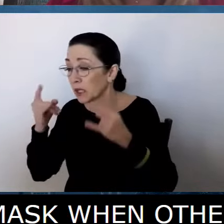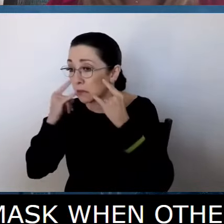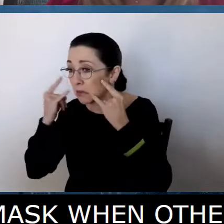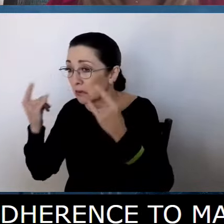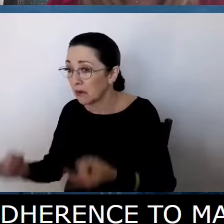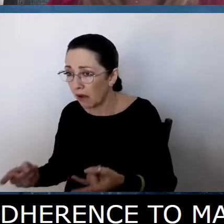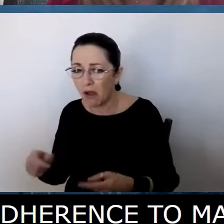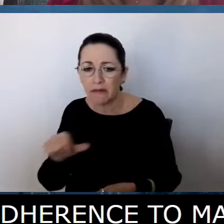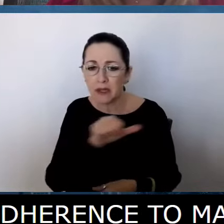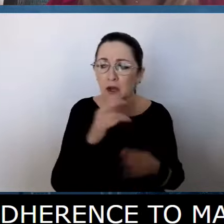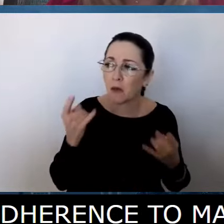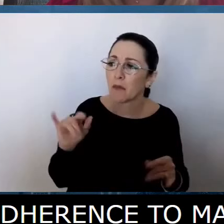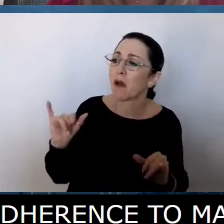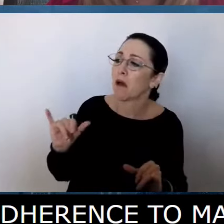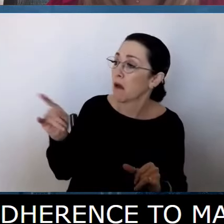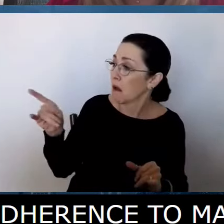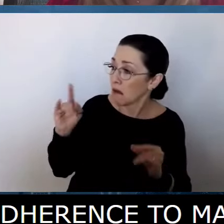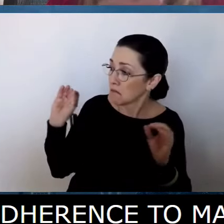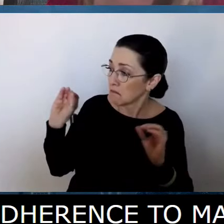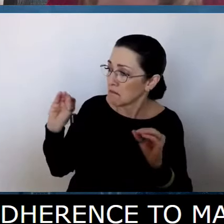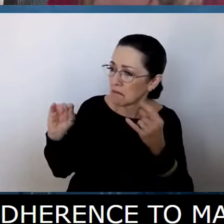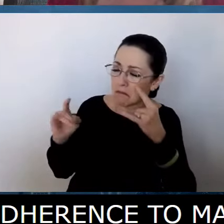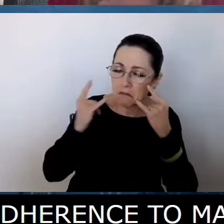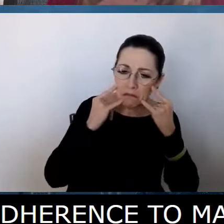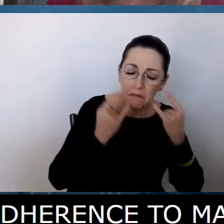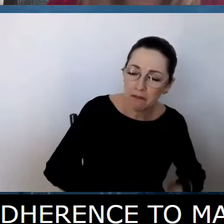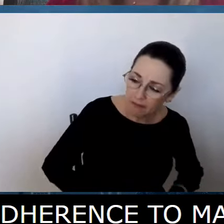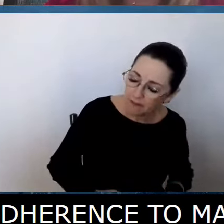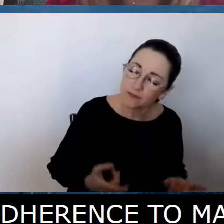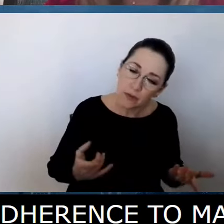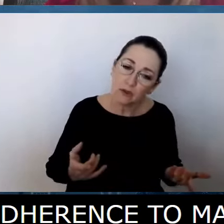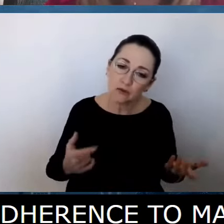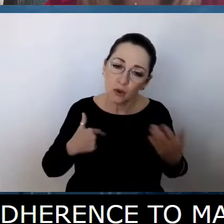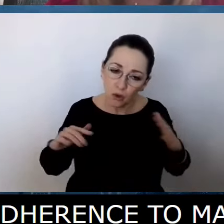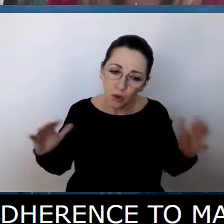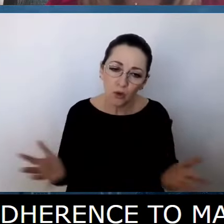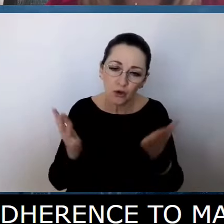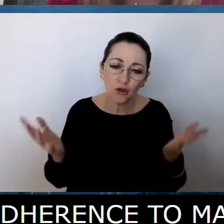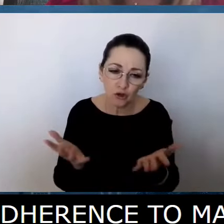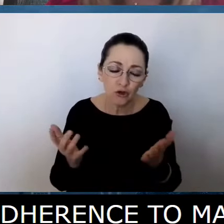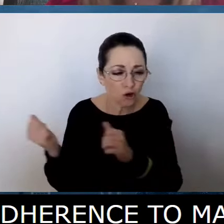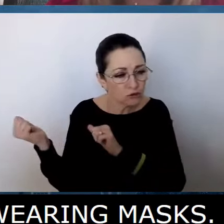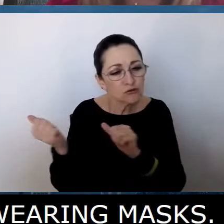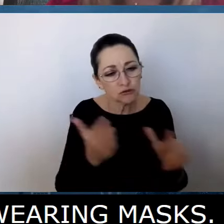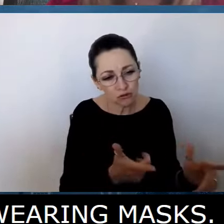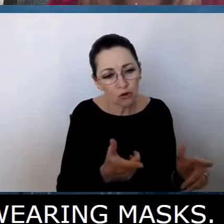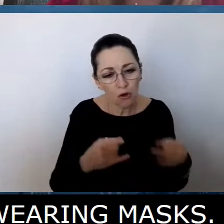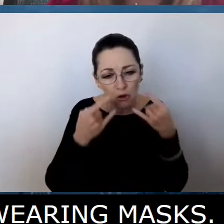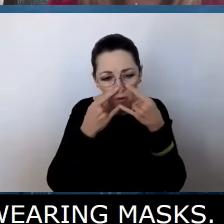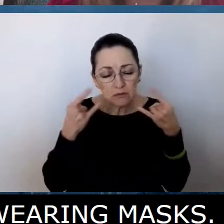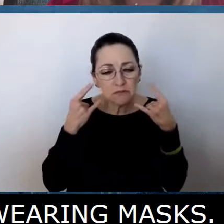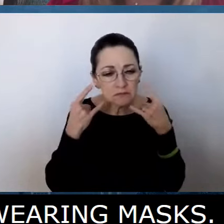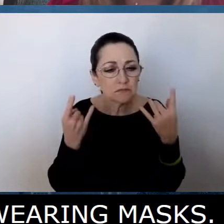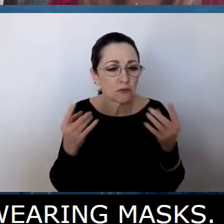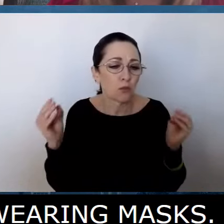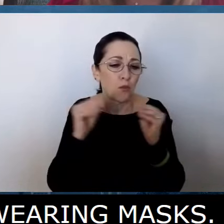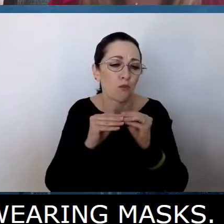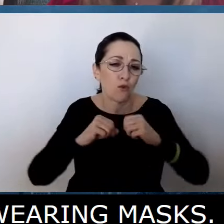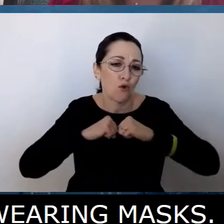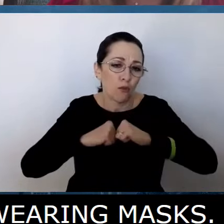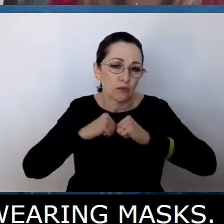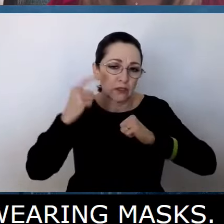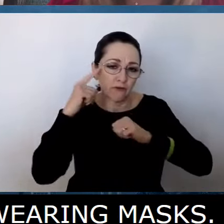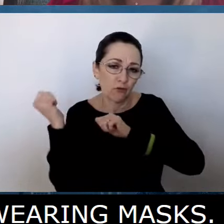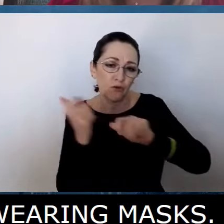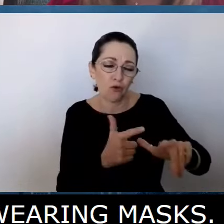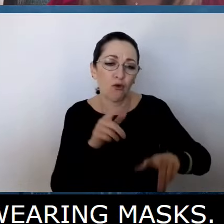we're going to see this winter surge as we have in the past, that people will help out and